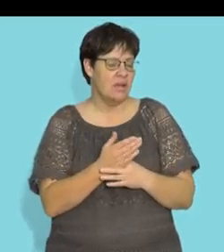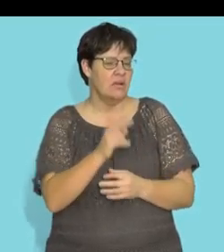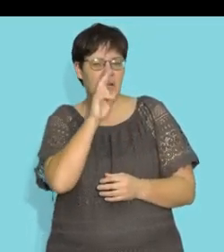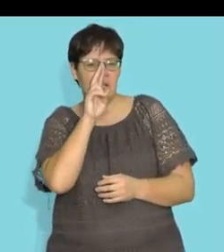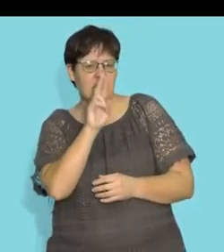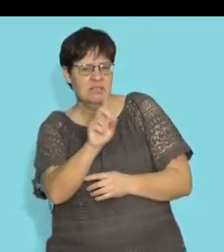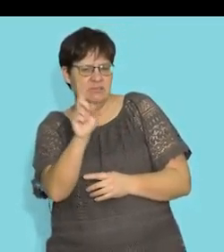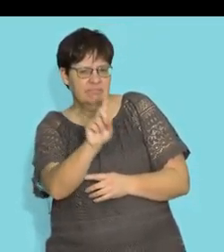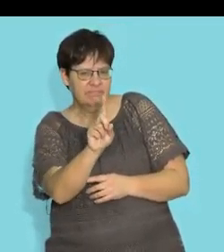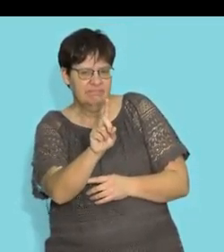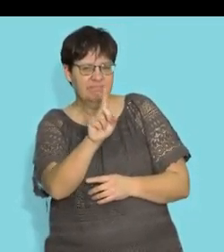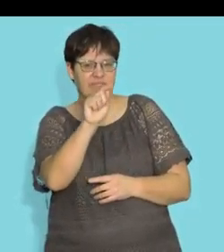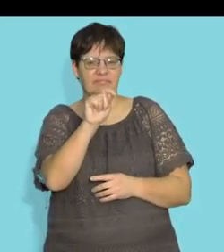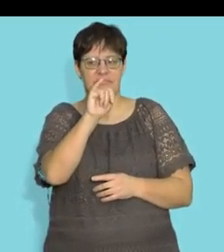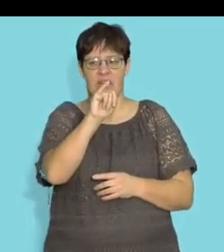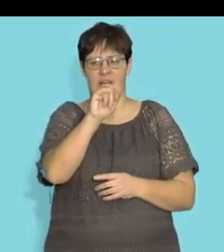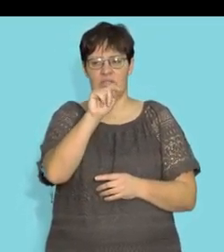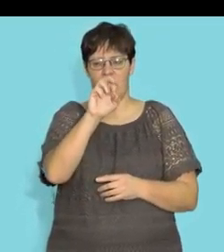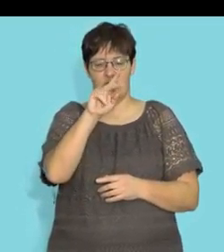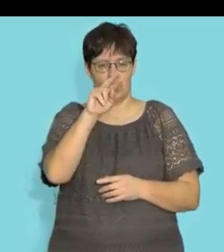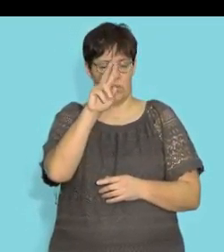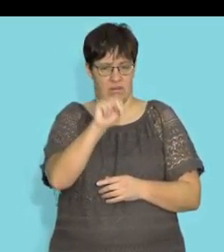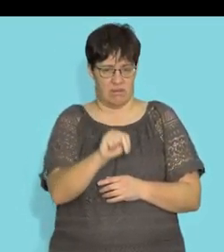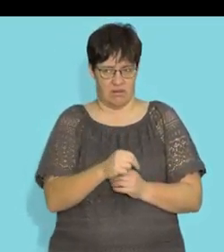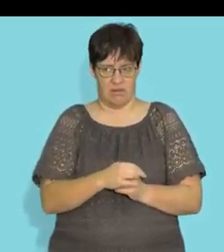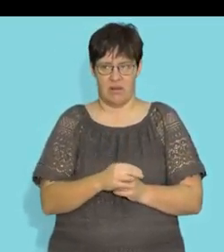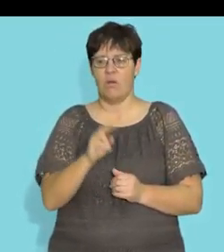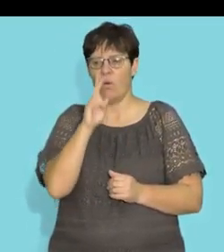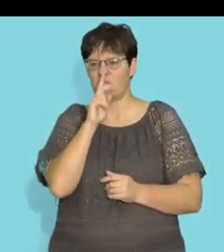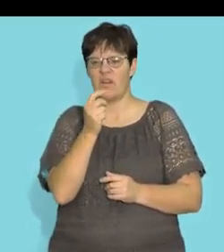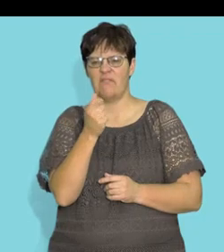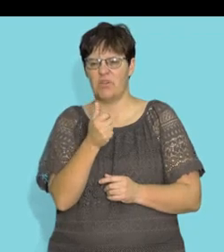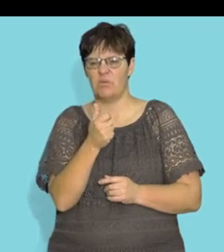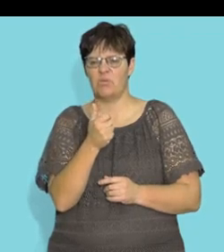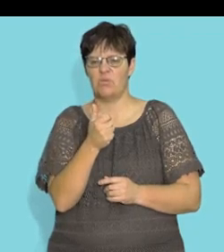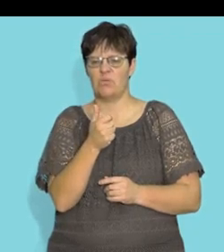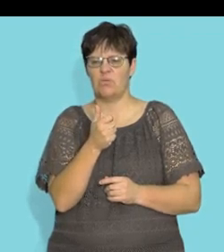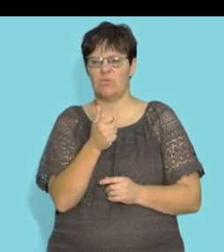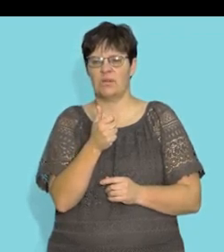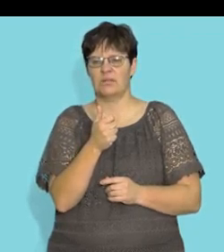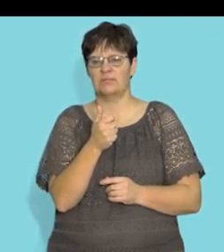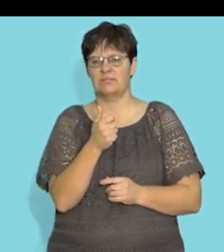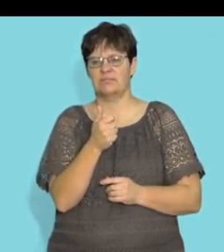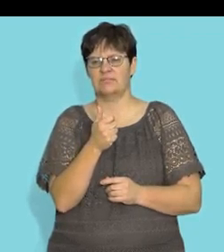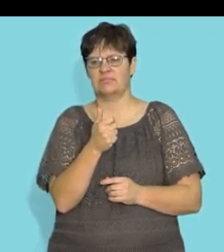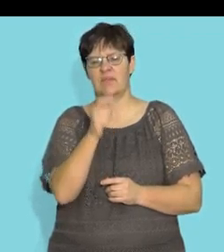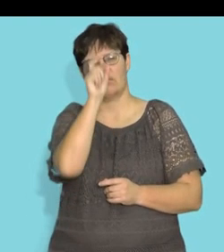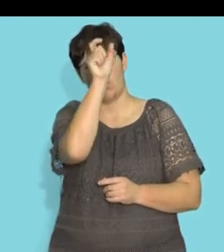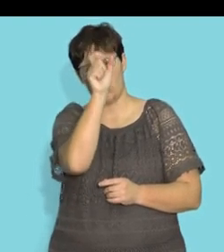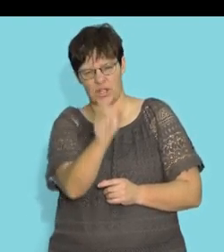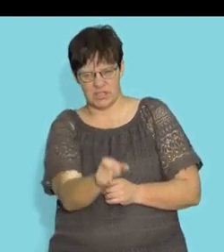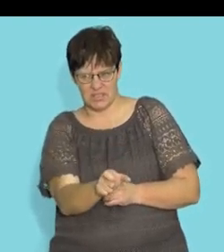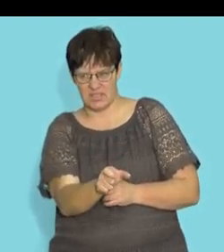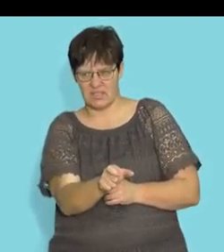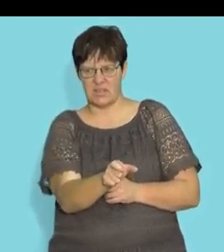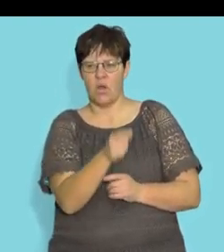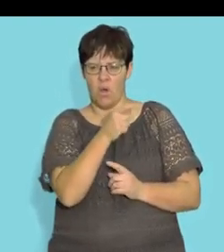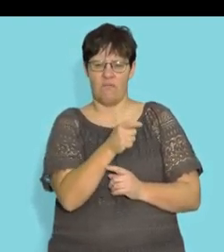Welcome back from the break. I hope you've enjoyed the break and I hope you are refreshed and alert for what's to